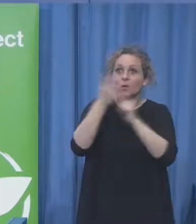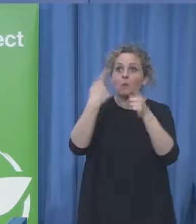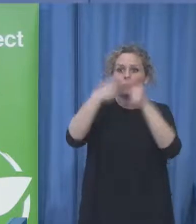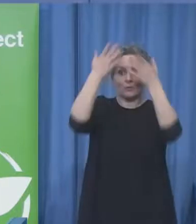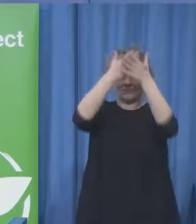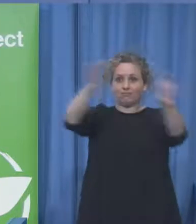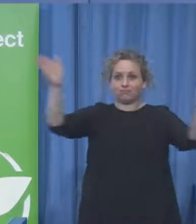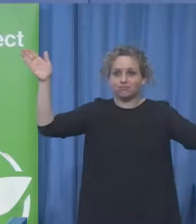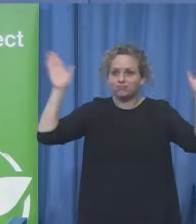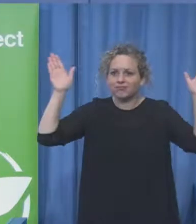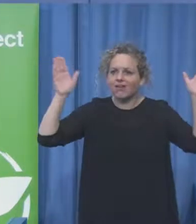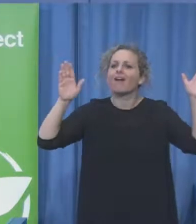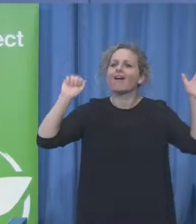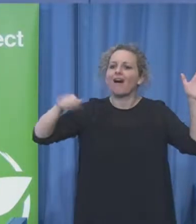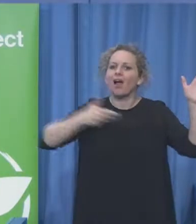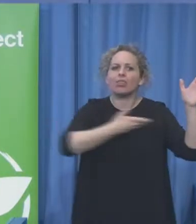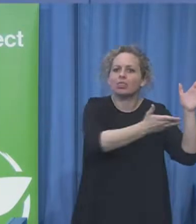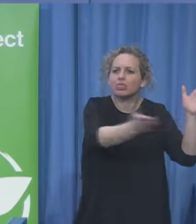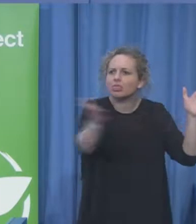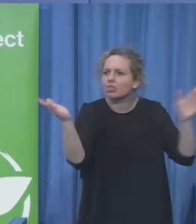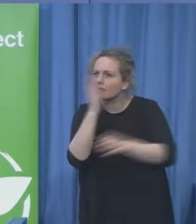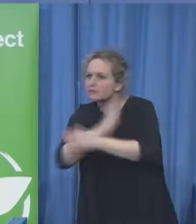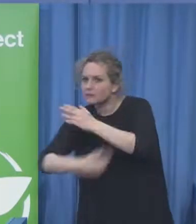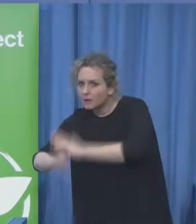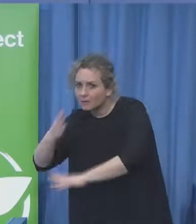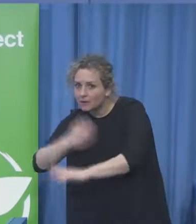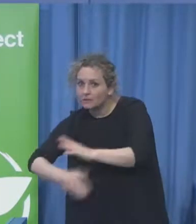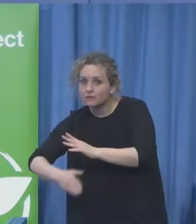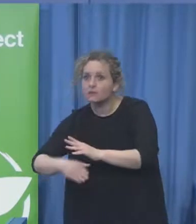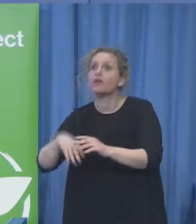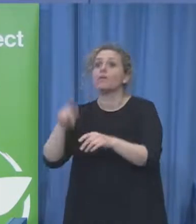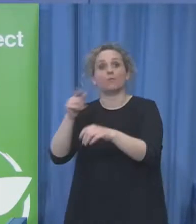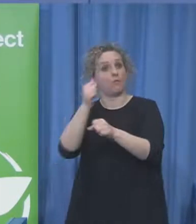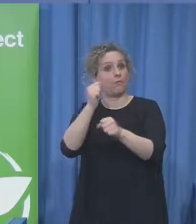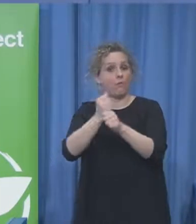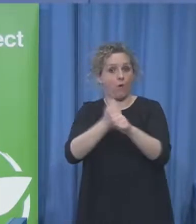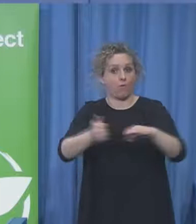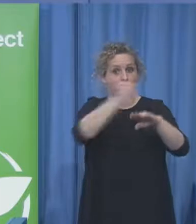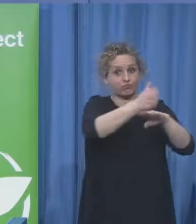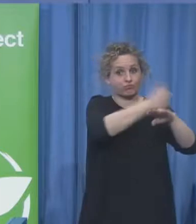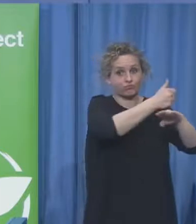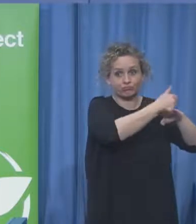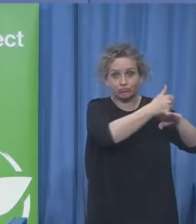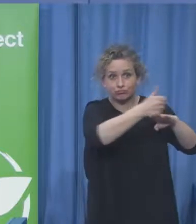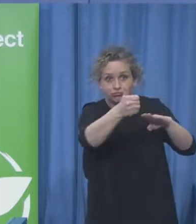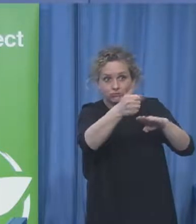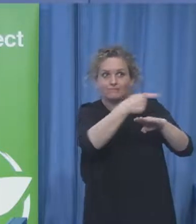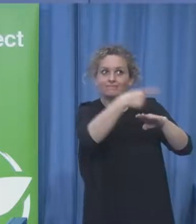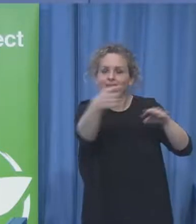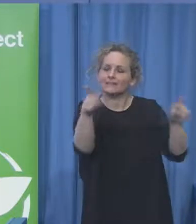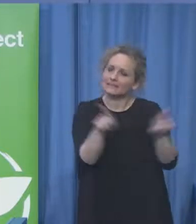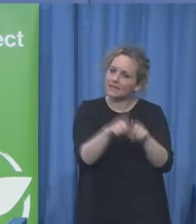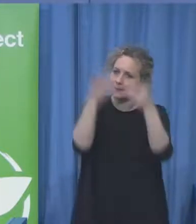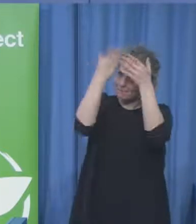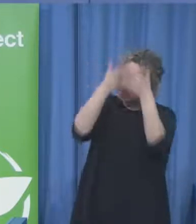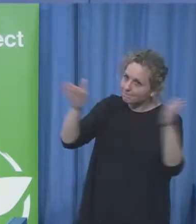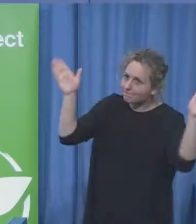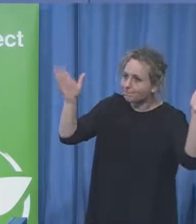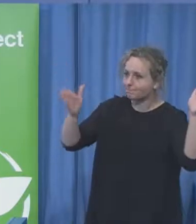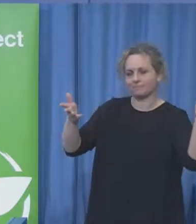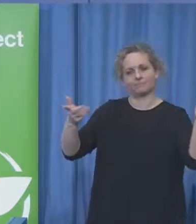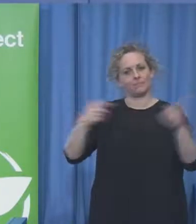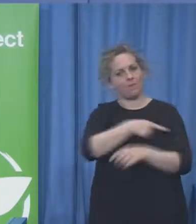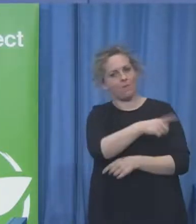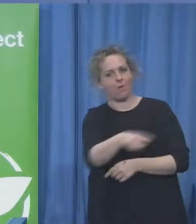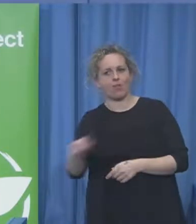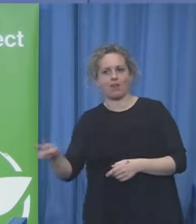as promoting a key component in promoting inclusive employment. The change of mindset was repeatedly